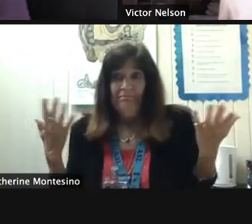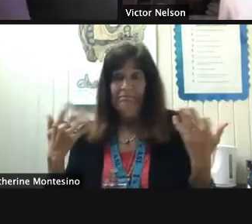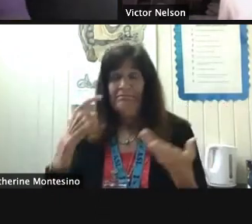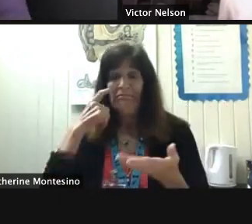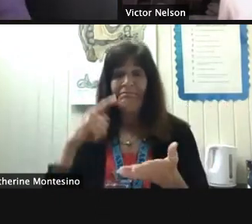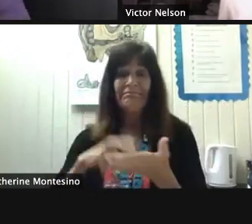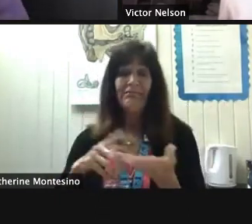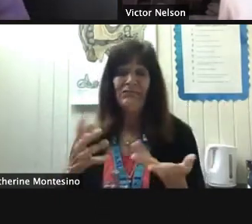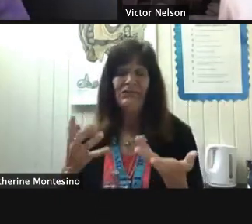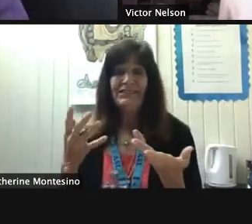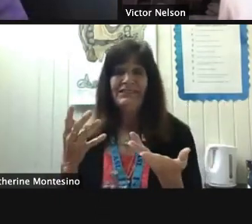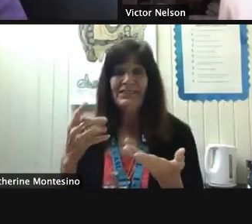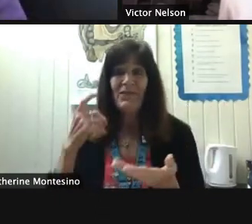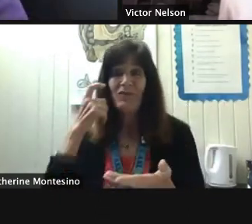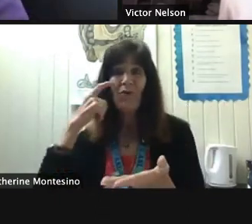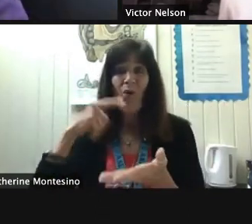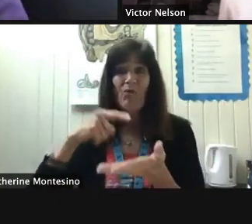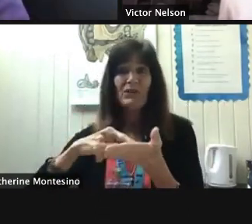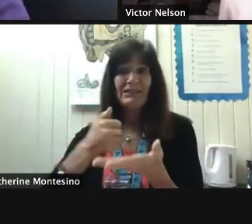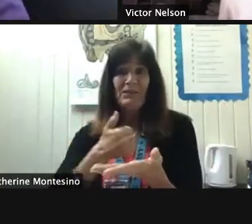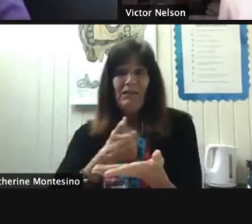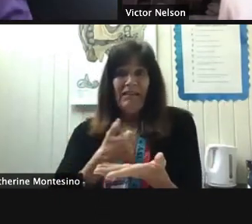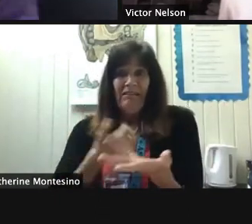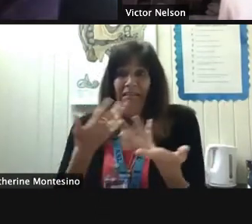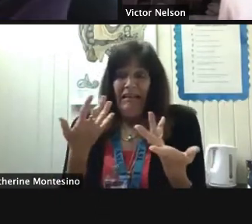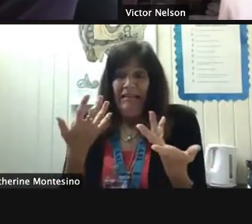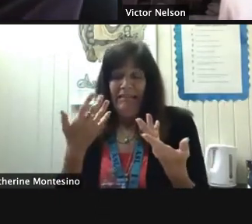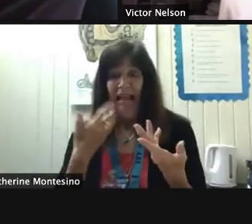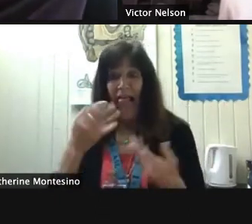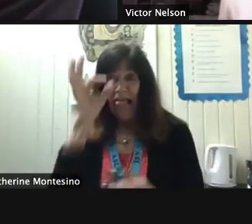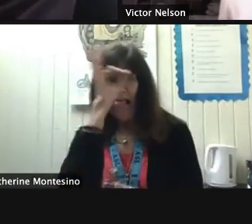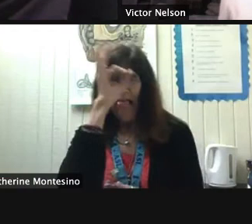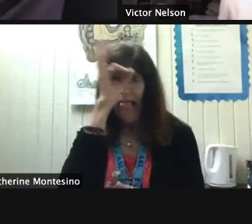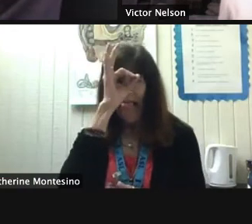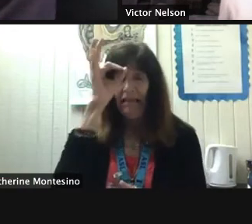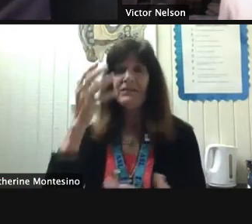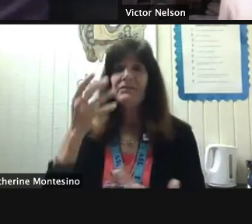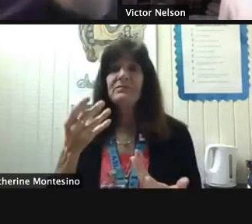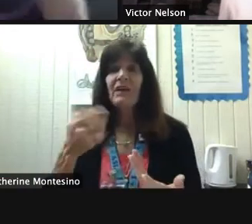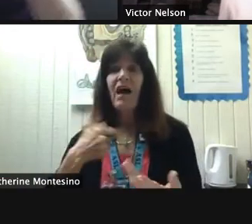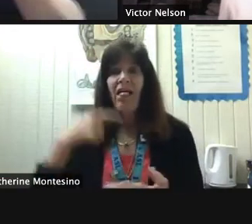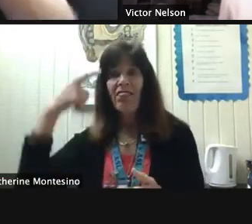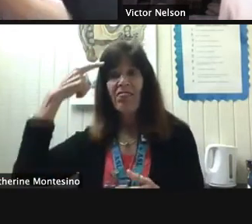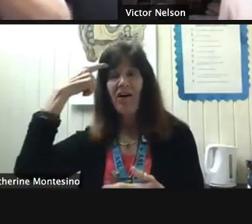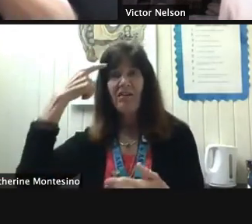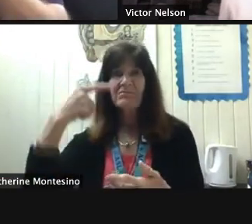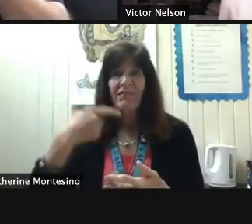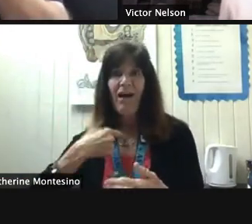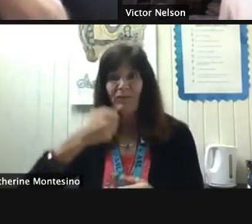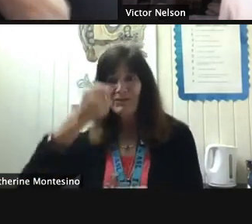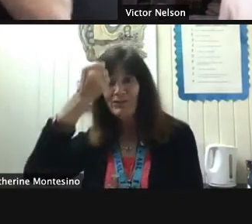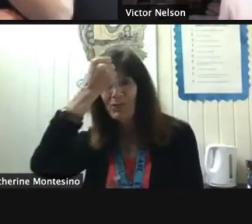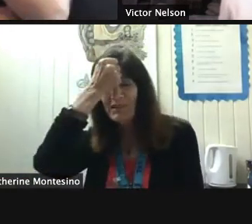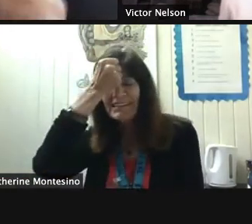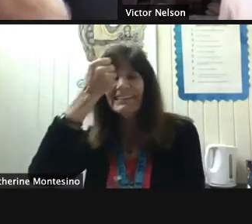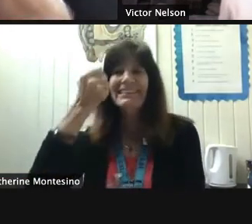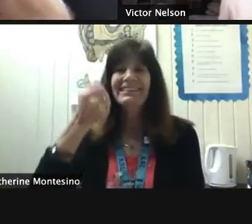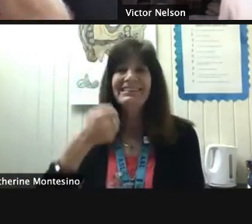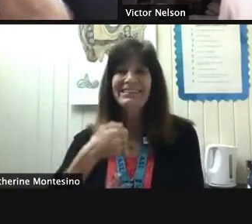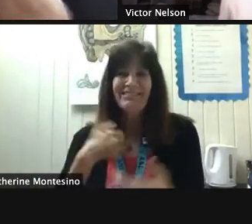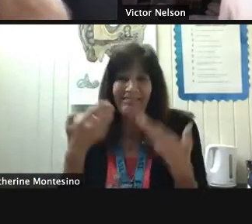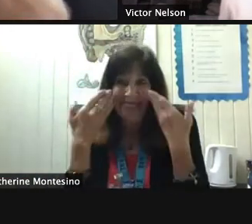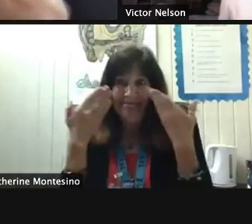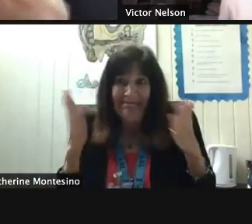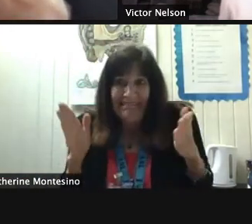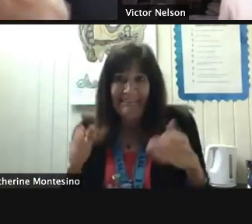never actually even noticed. I didn't even notice, um, or recognize it myself. I thought